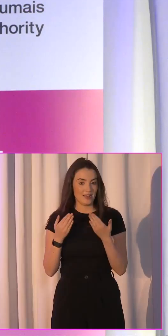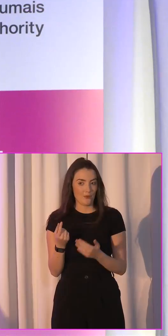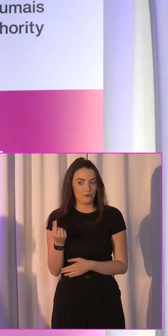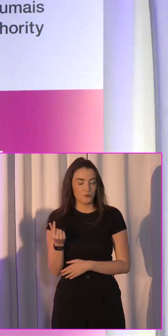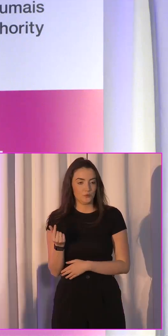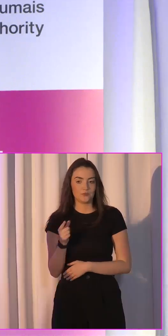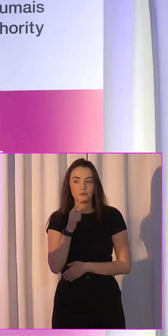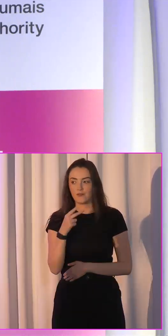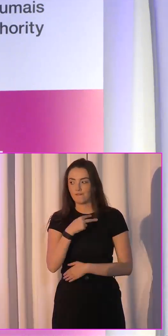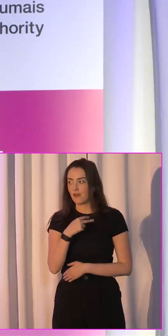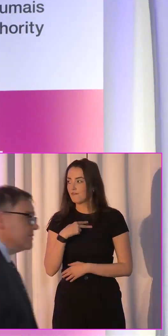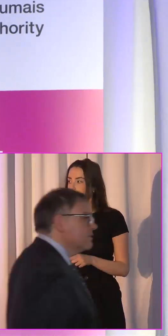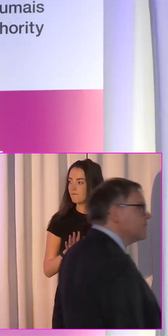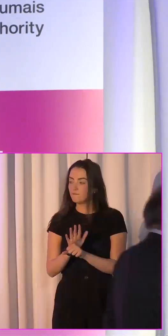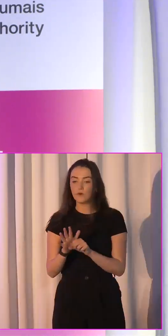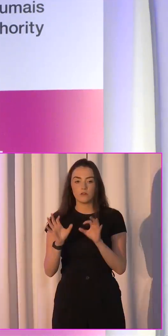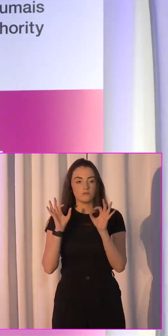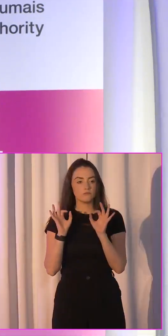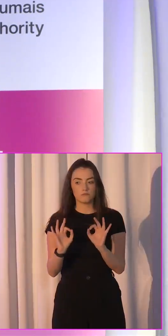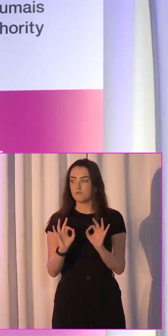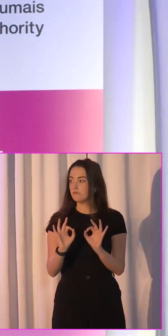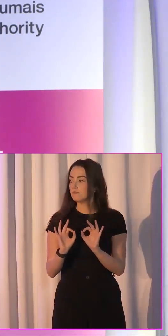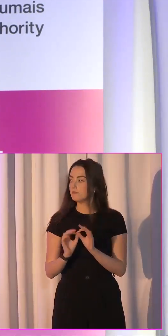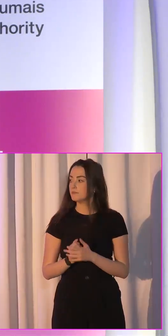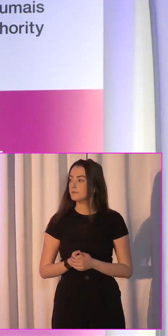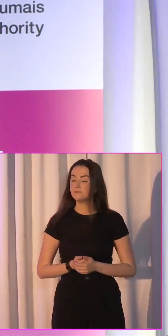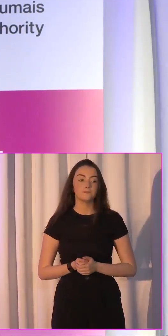It's been a very full and